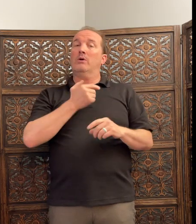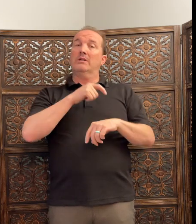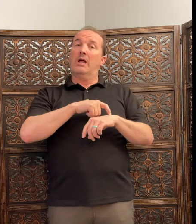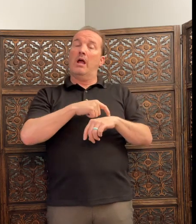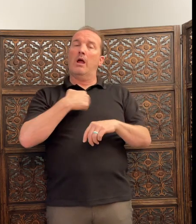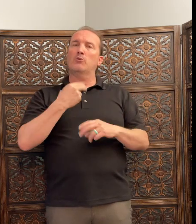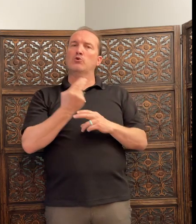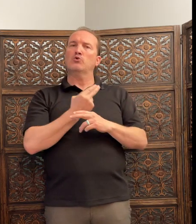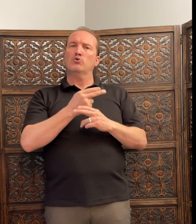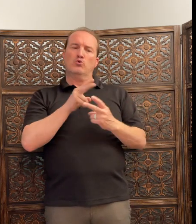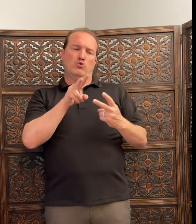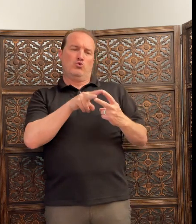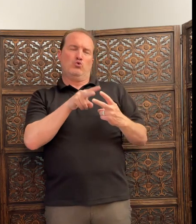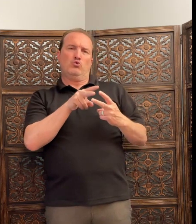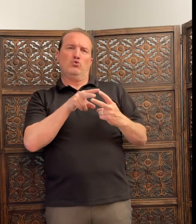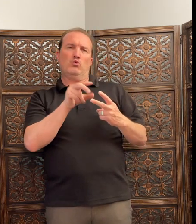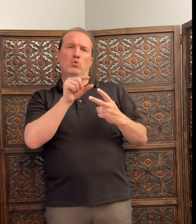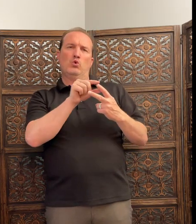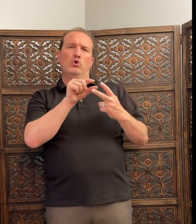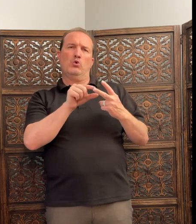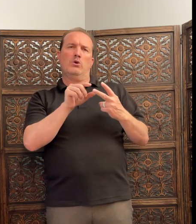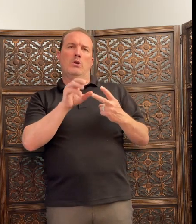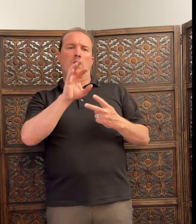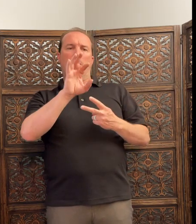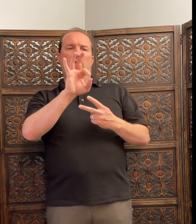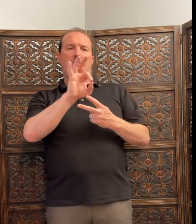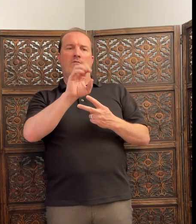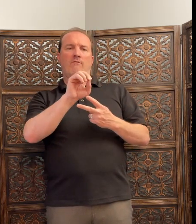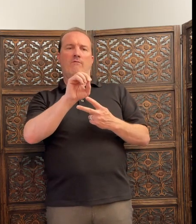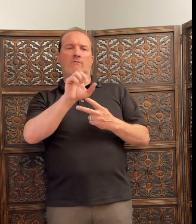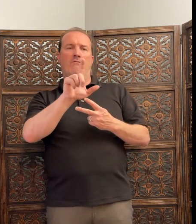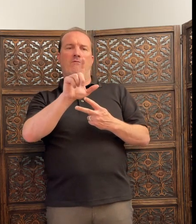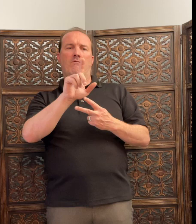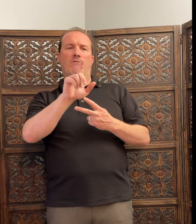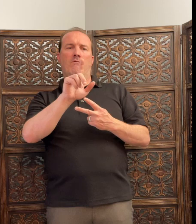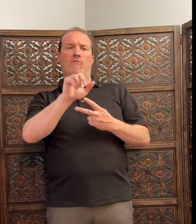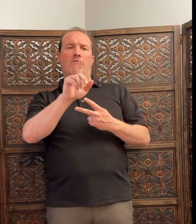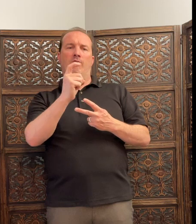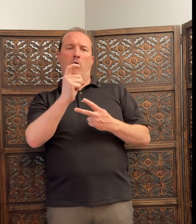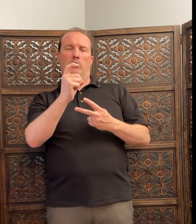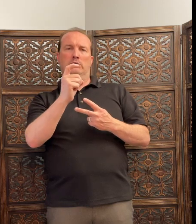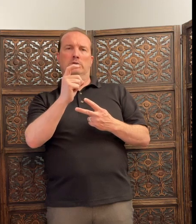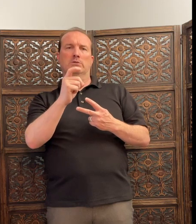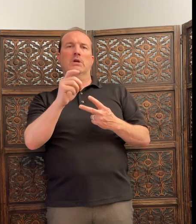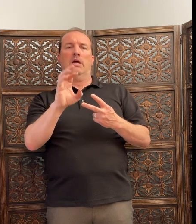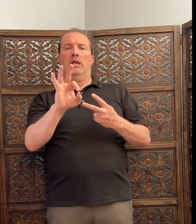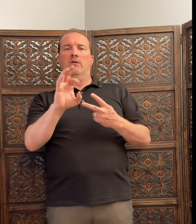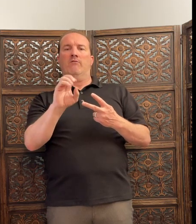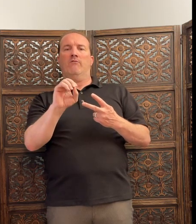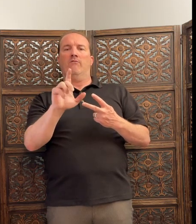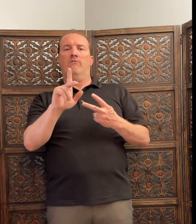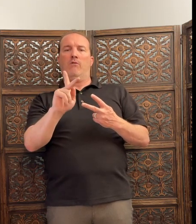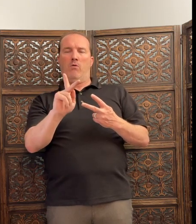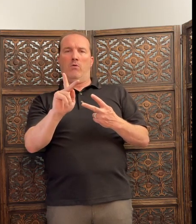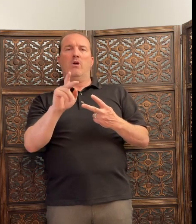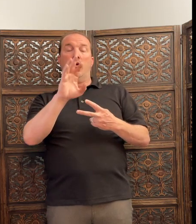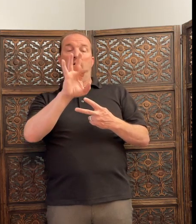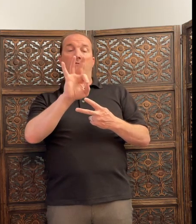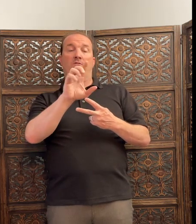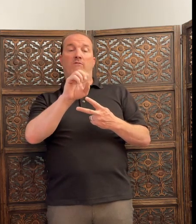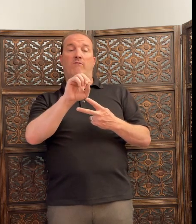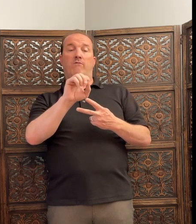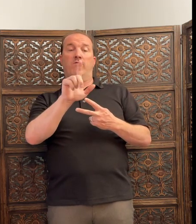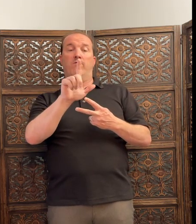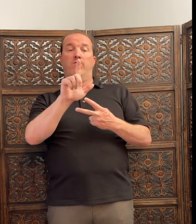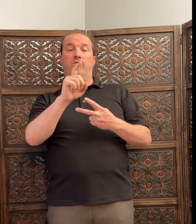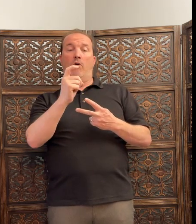time together, I'm going to use two terms. One is folks, and the other is folk. Folks, with an